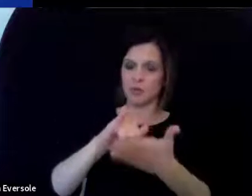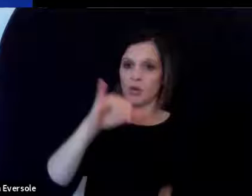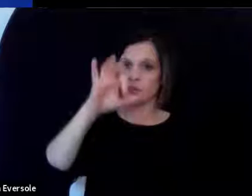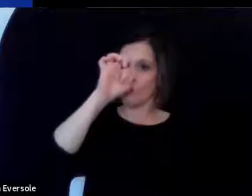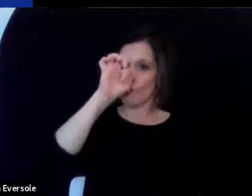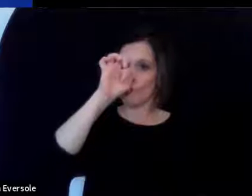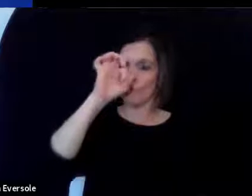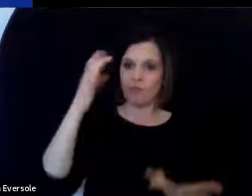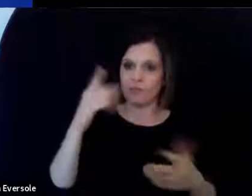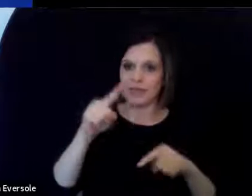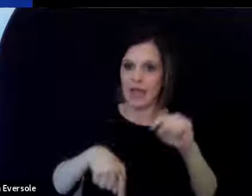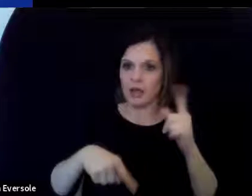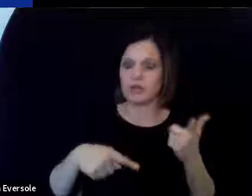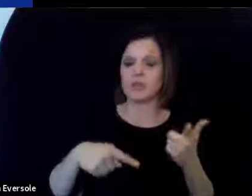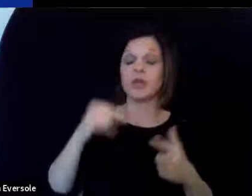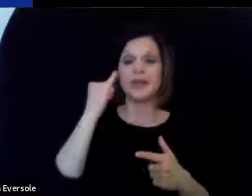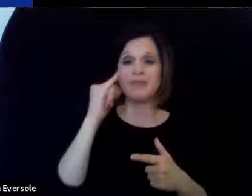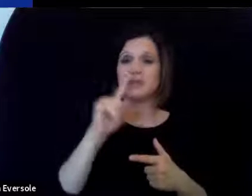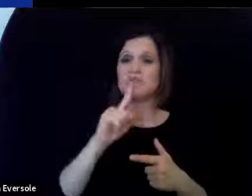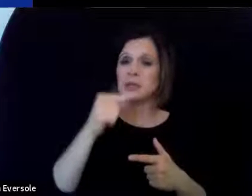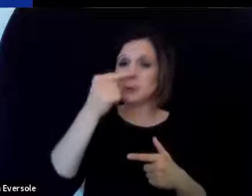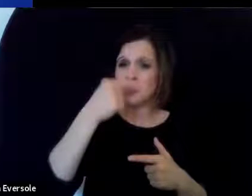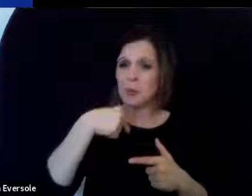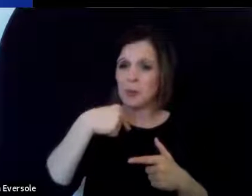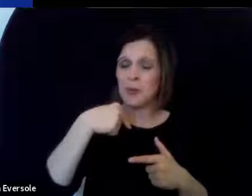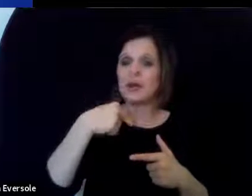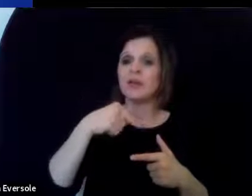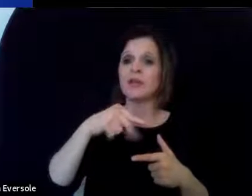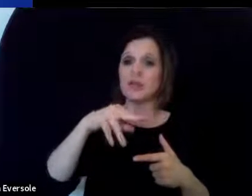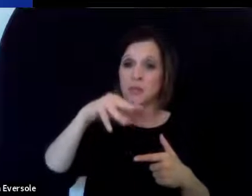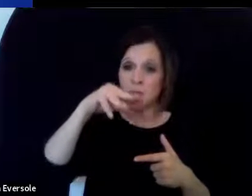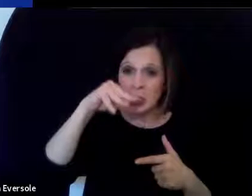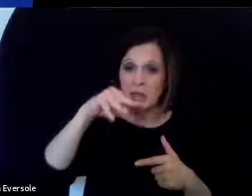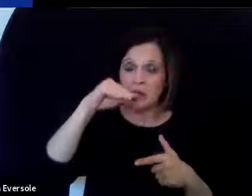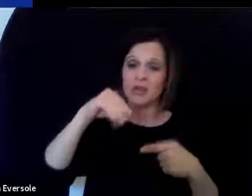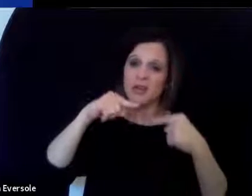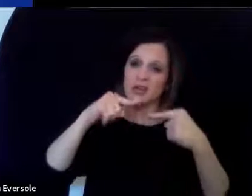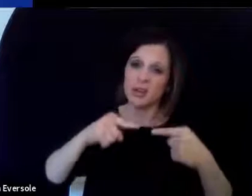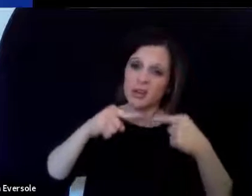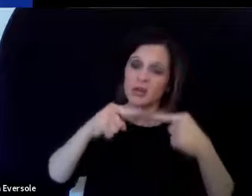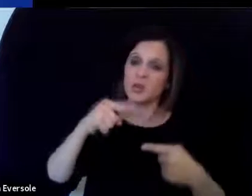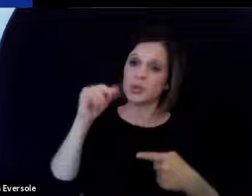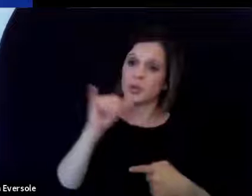it can create a lot of issues with respiration.